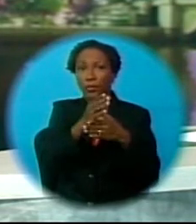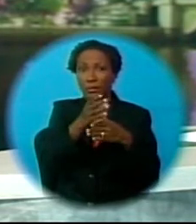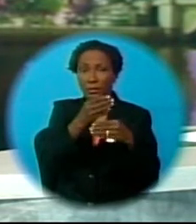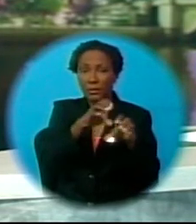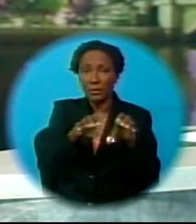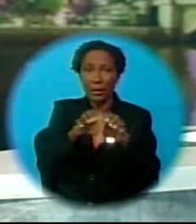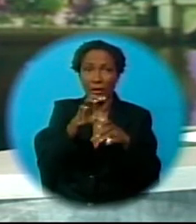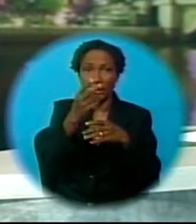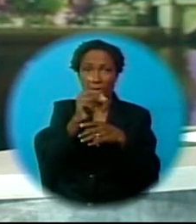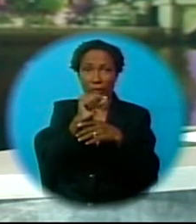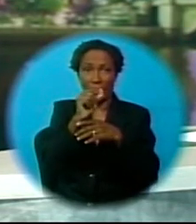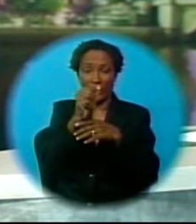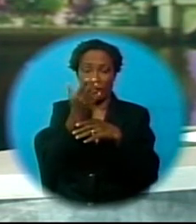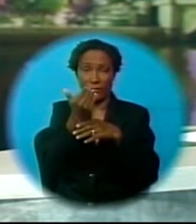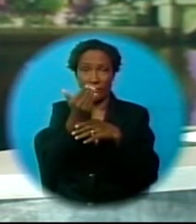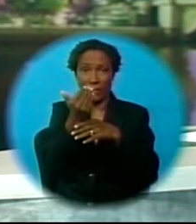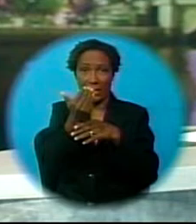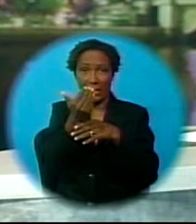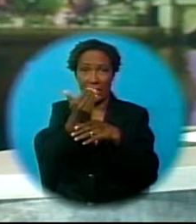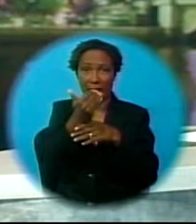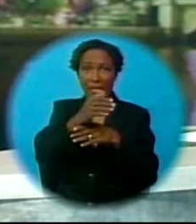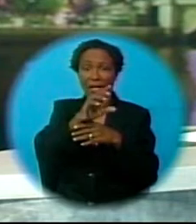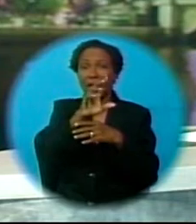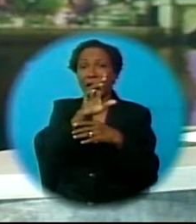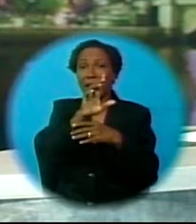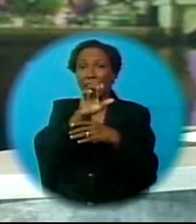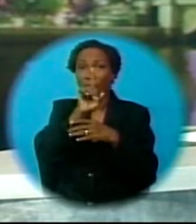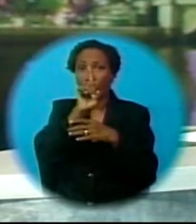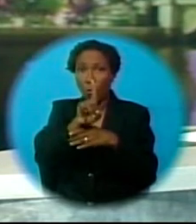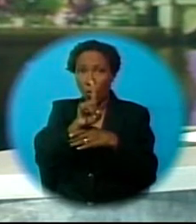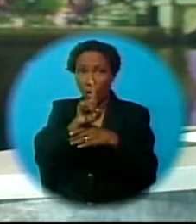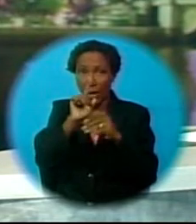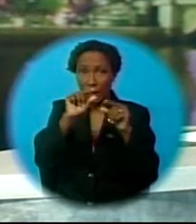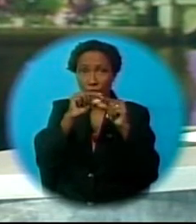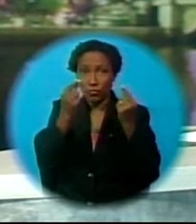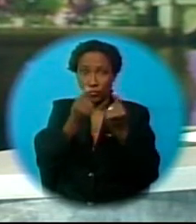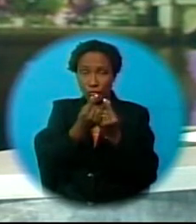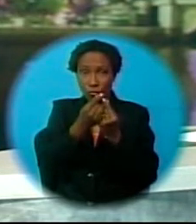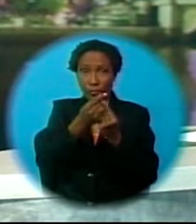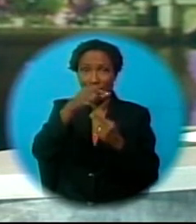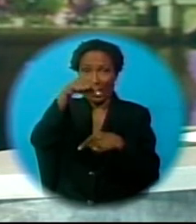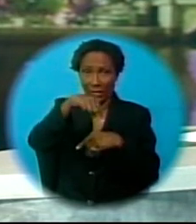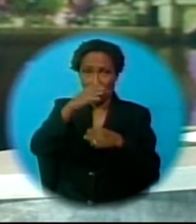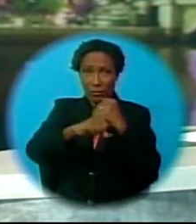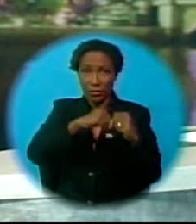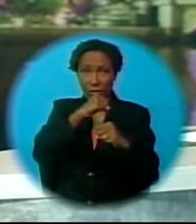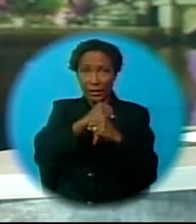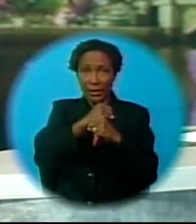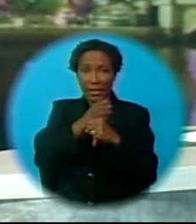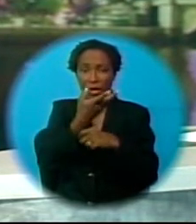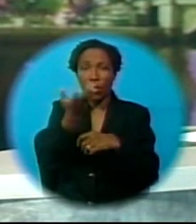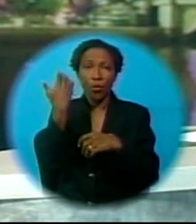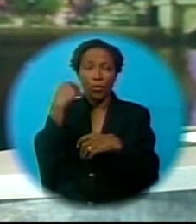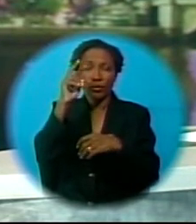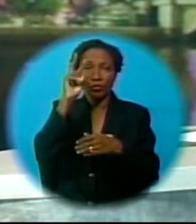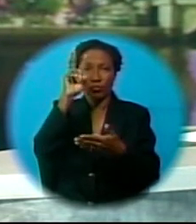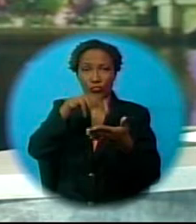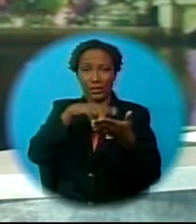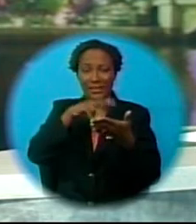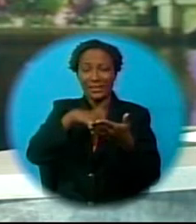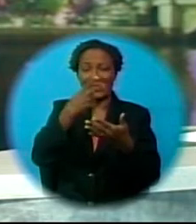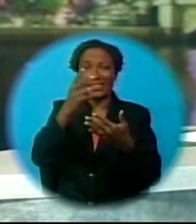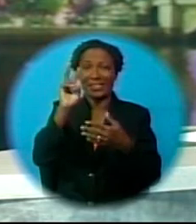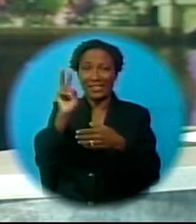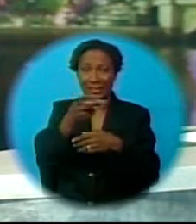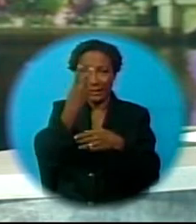year valued at $10 million. Mr. Sinclair was speaking during the second reading of the Savings Bonds Validation Bill